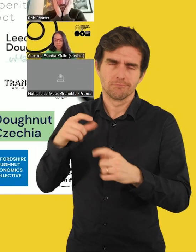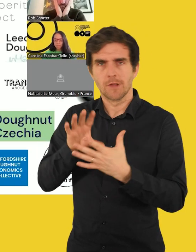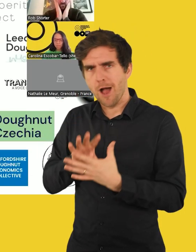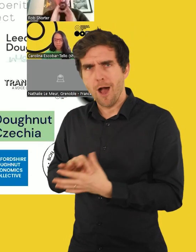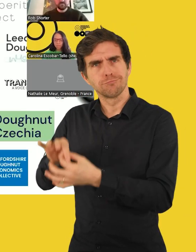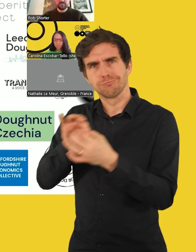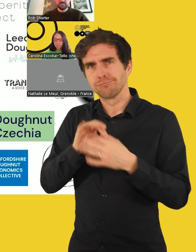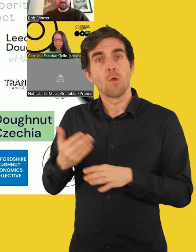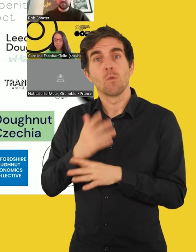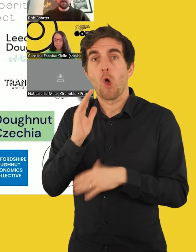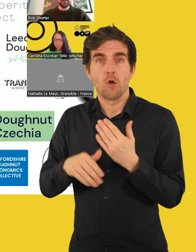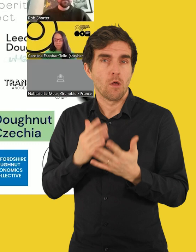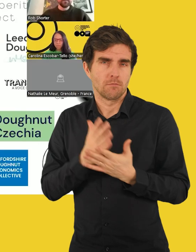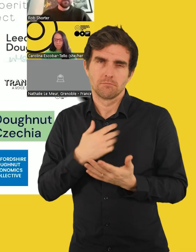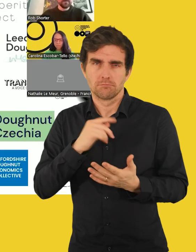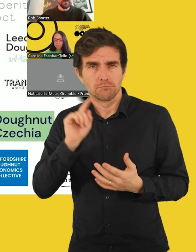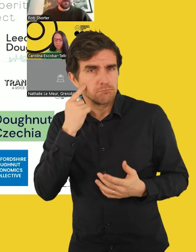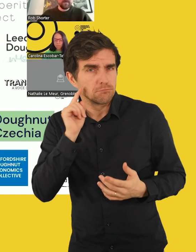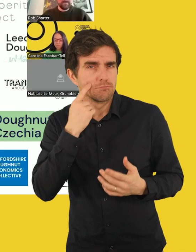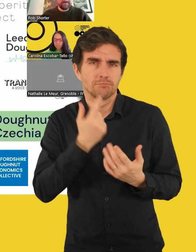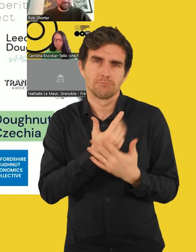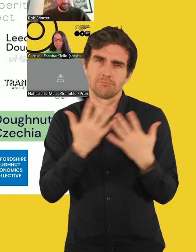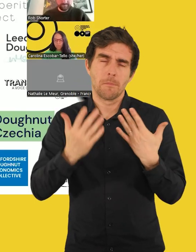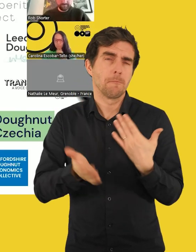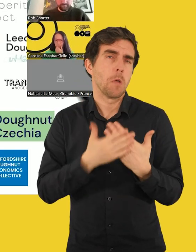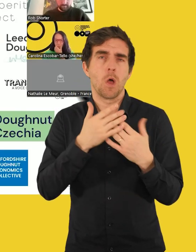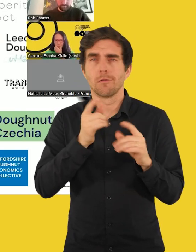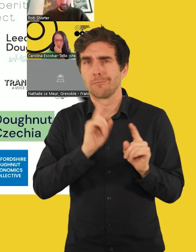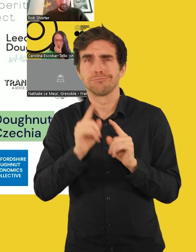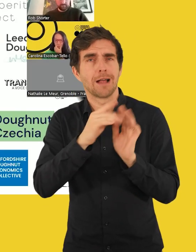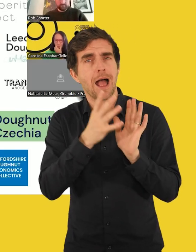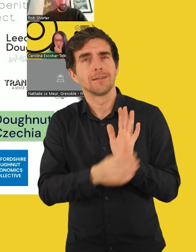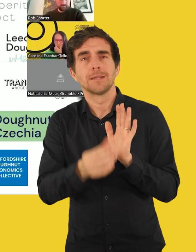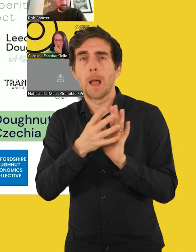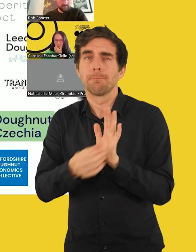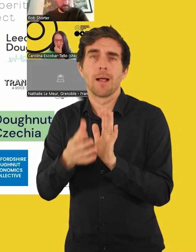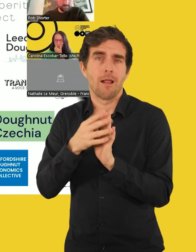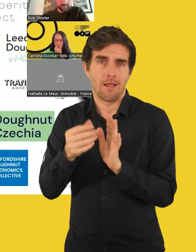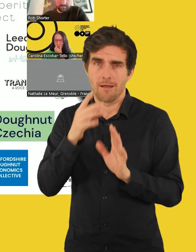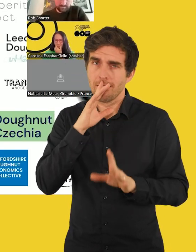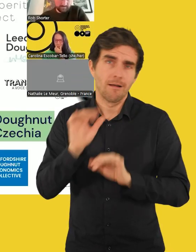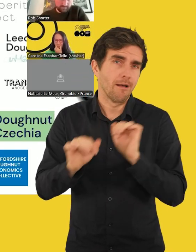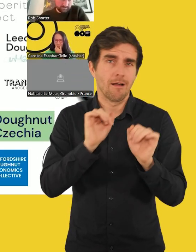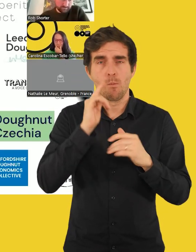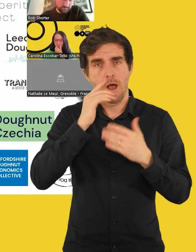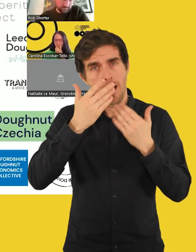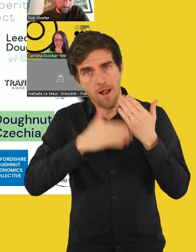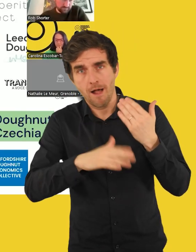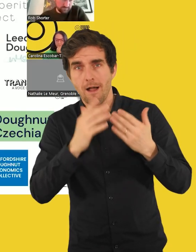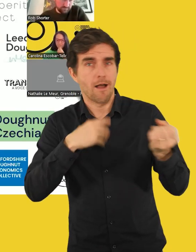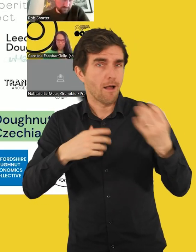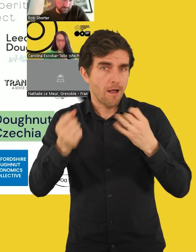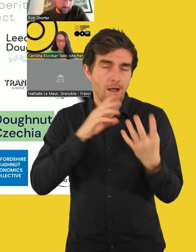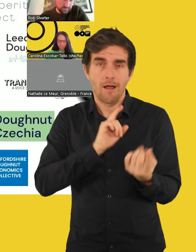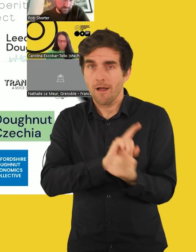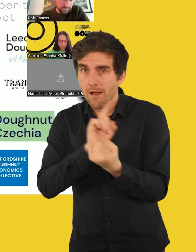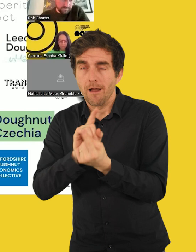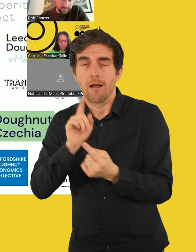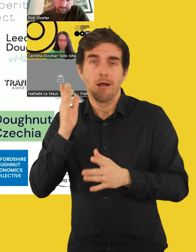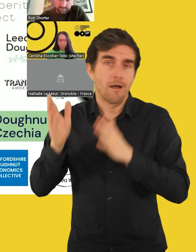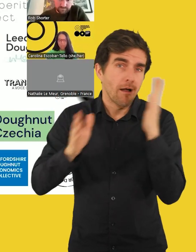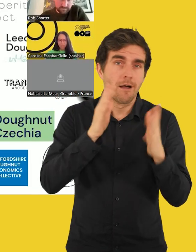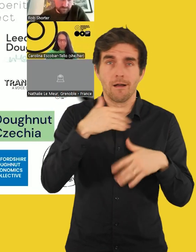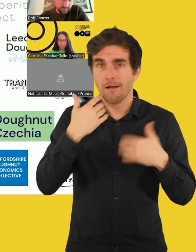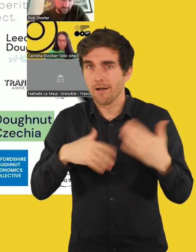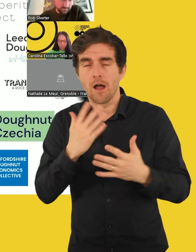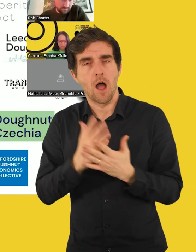incredible connecting work. Again, we're going to hear so much more from many examples of these today and over the coming days in place,